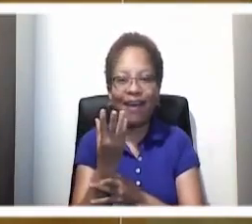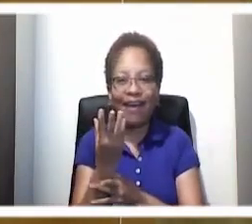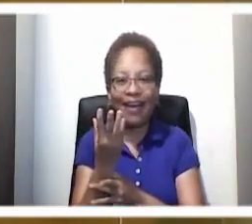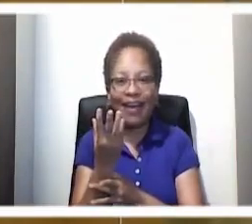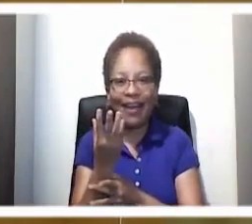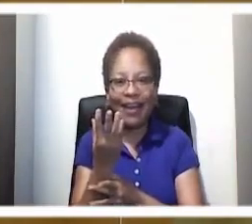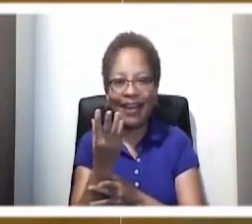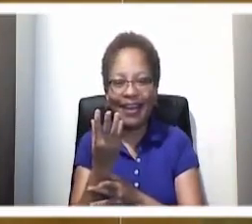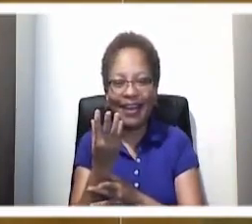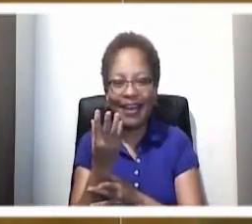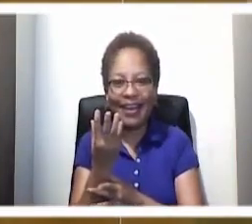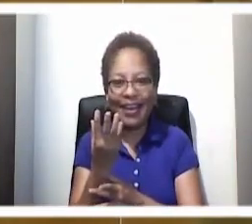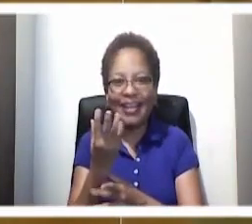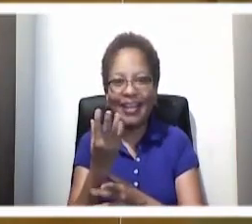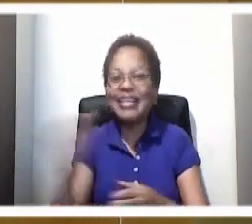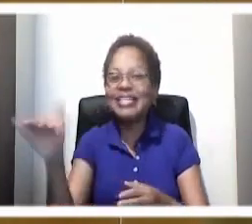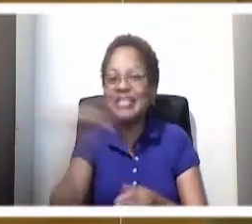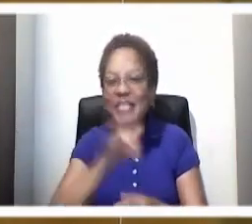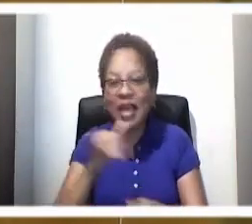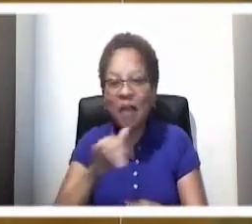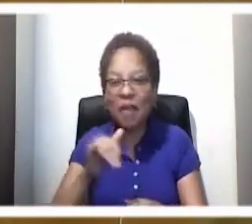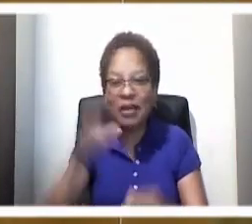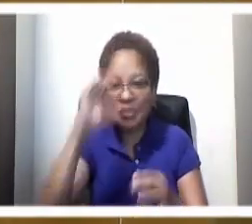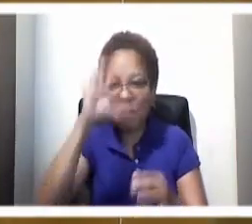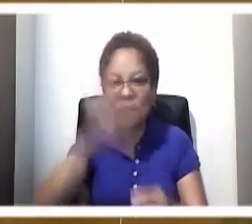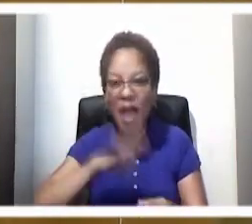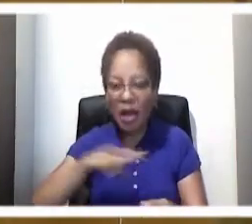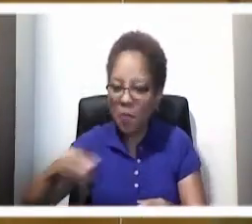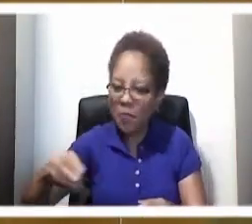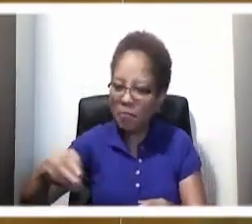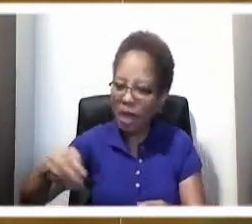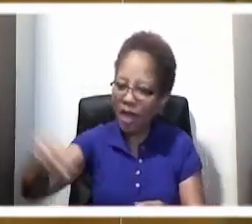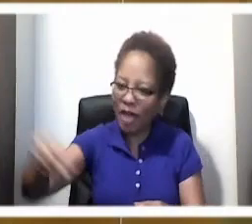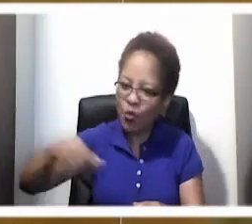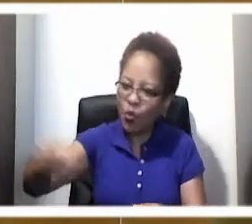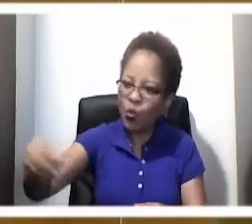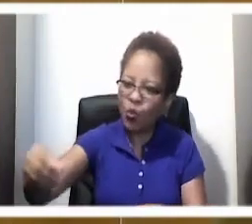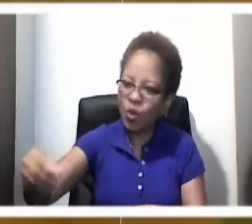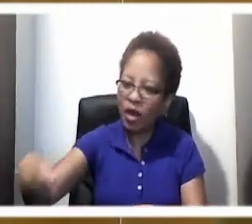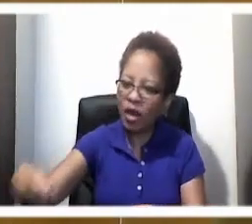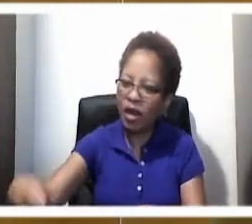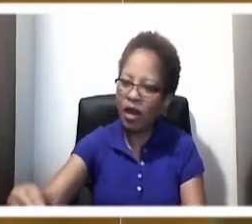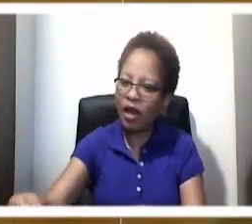has planted that will one day sprout into something new.